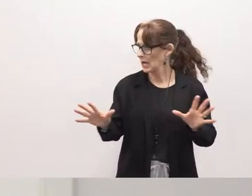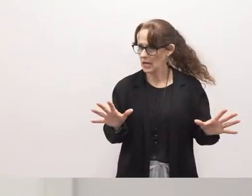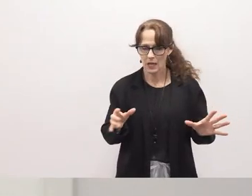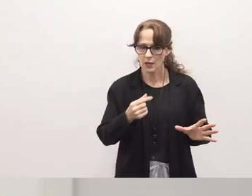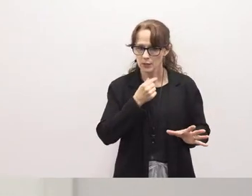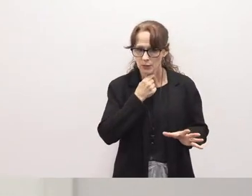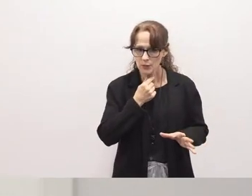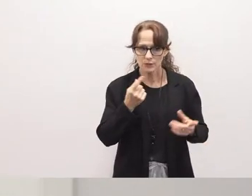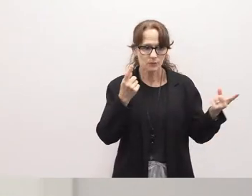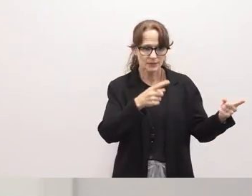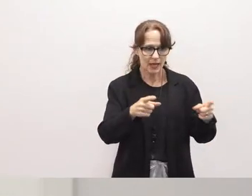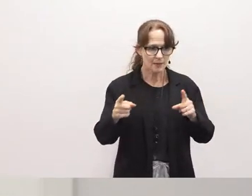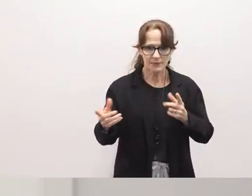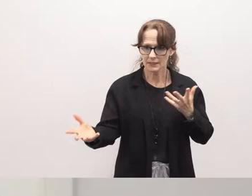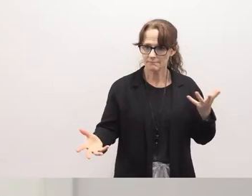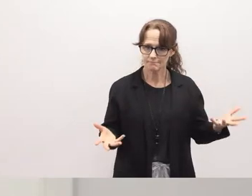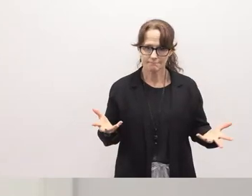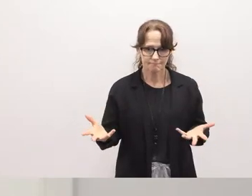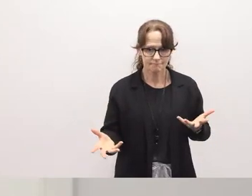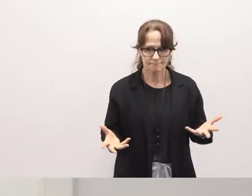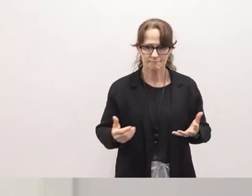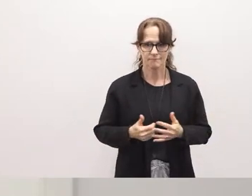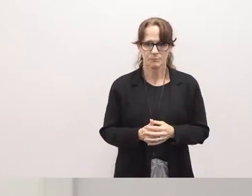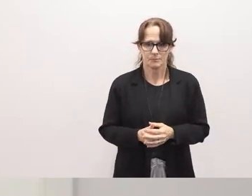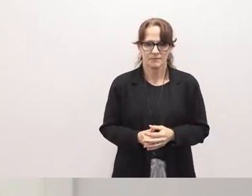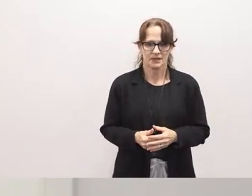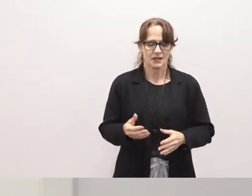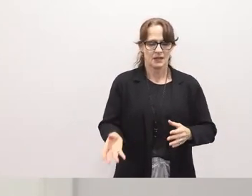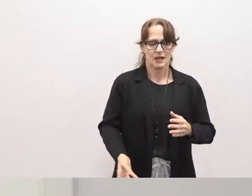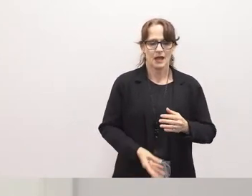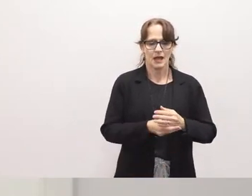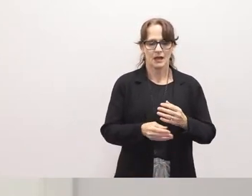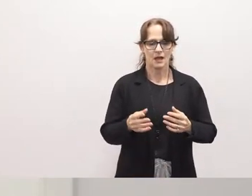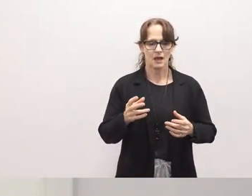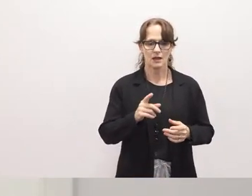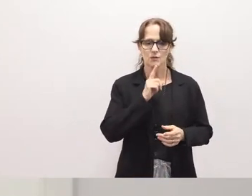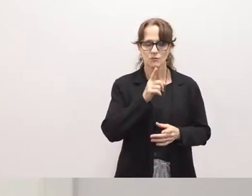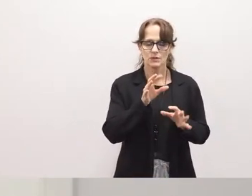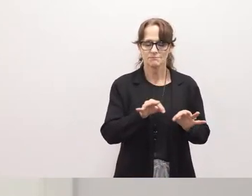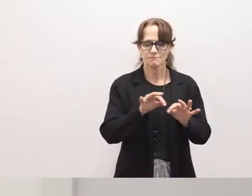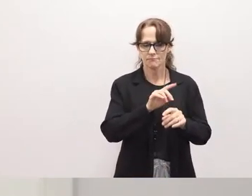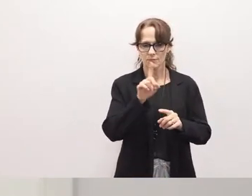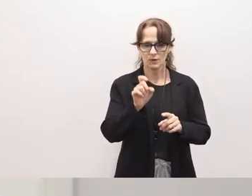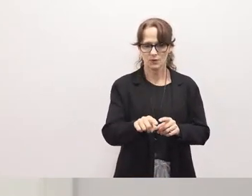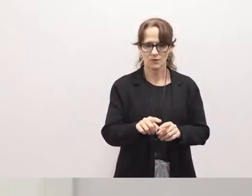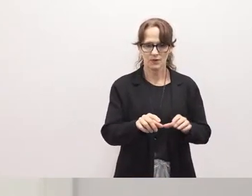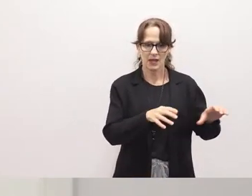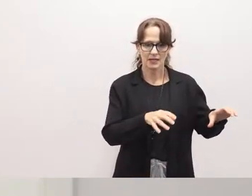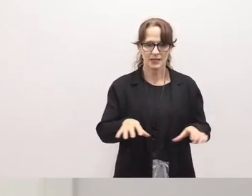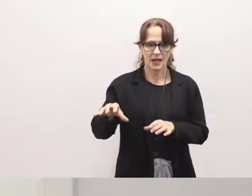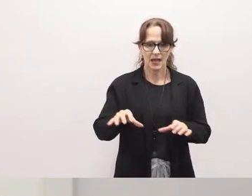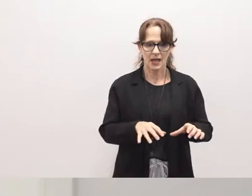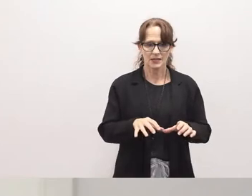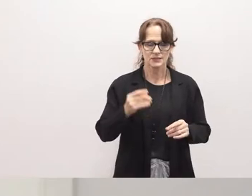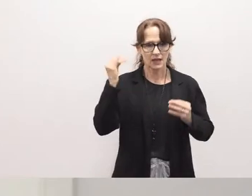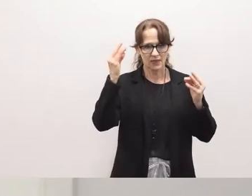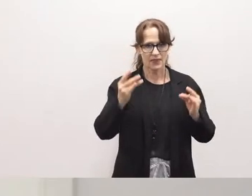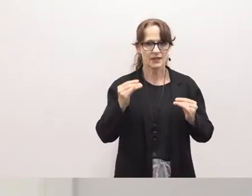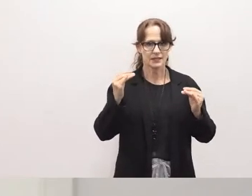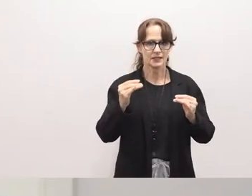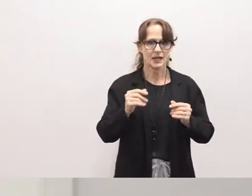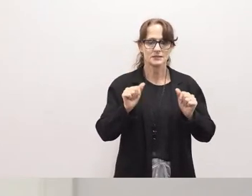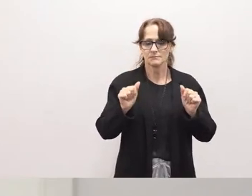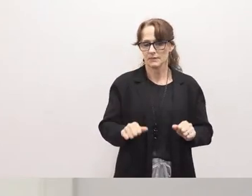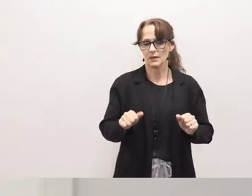curious about what is happening. That has increased her ability to ask relevant questions about whether an action she is considering has